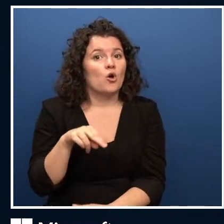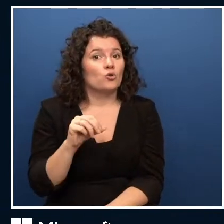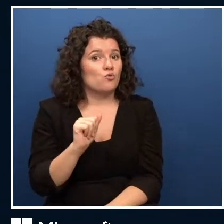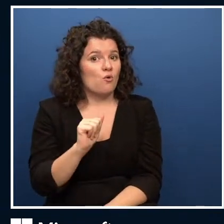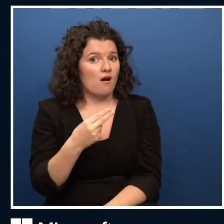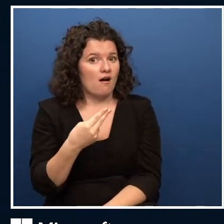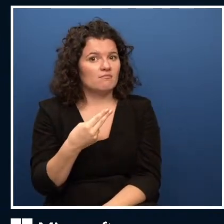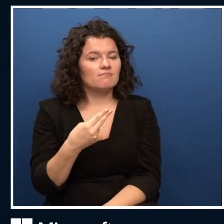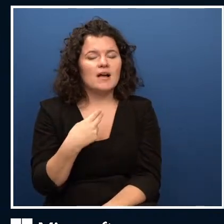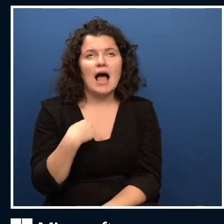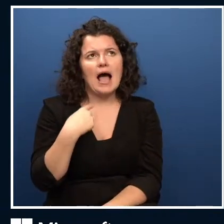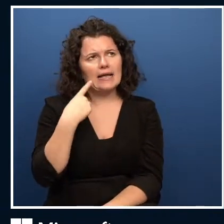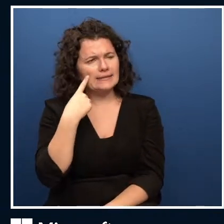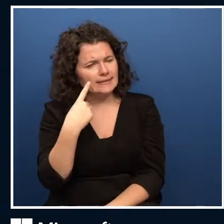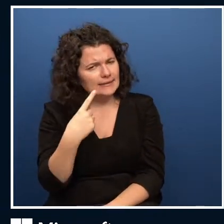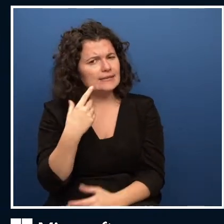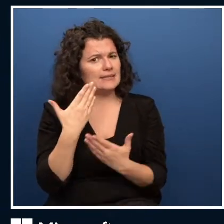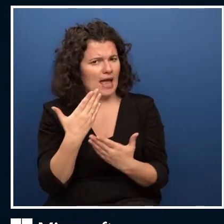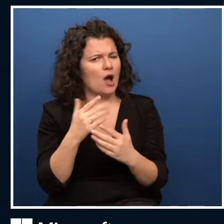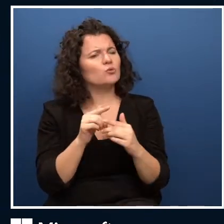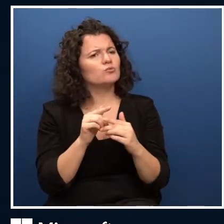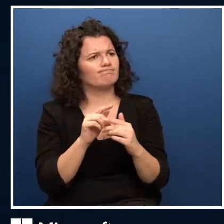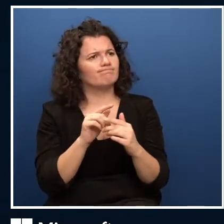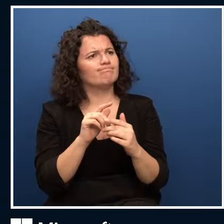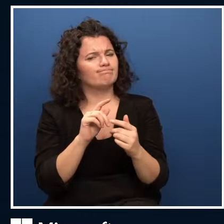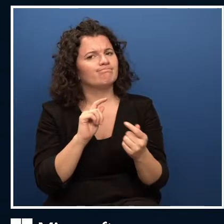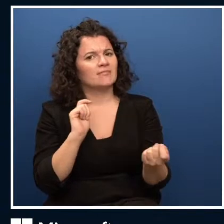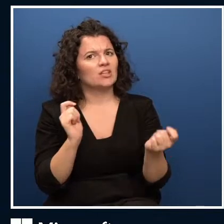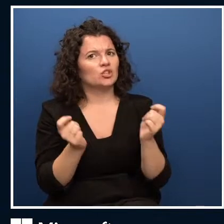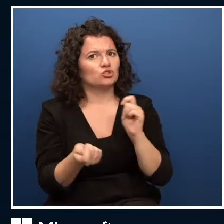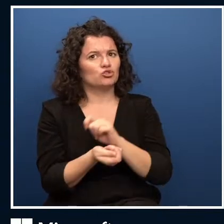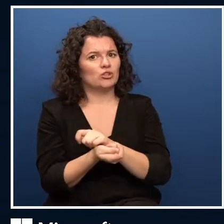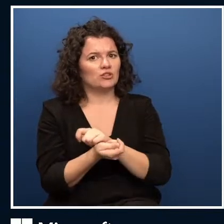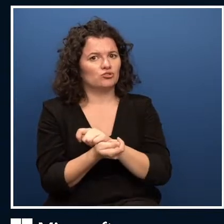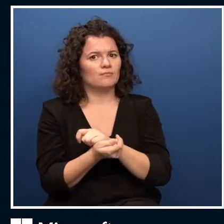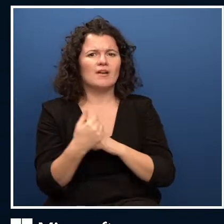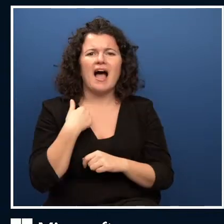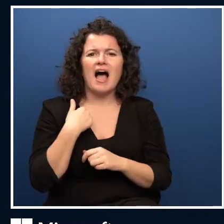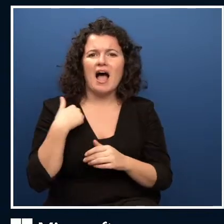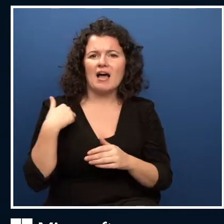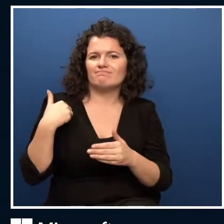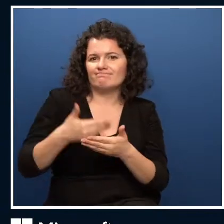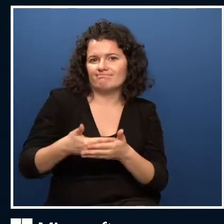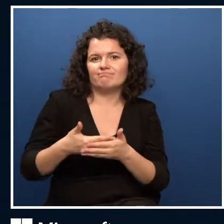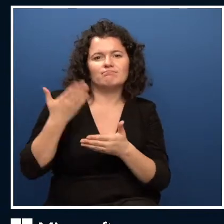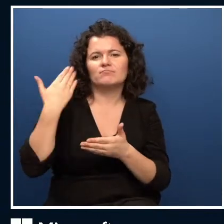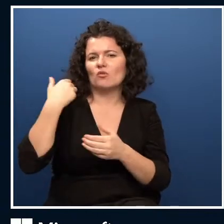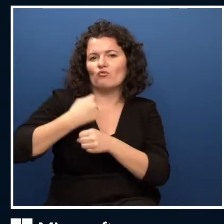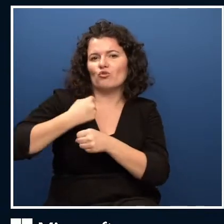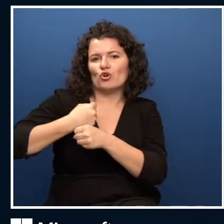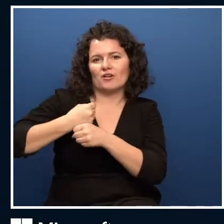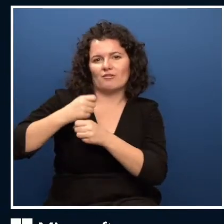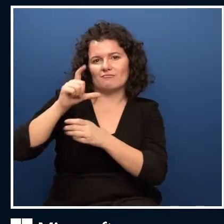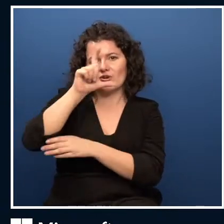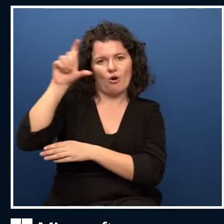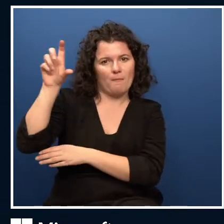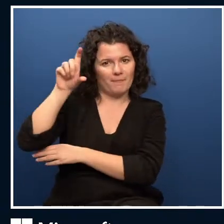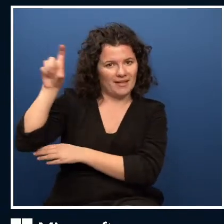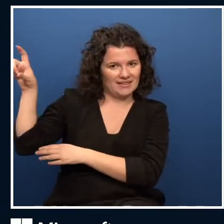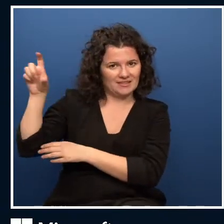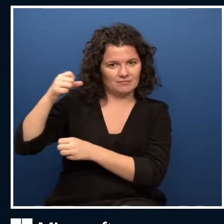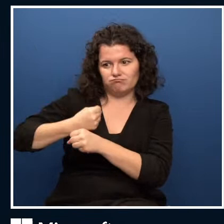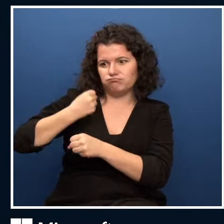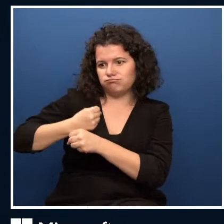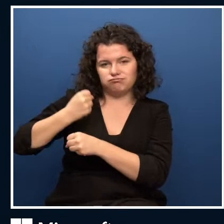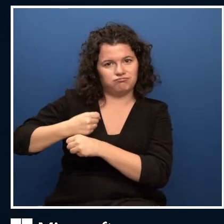a change is that, because my background is really from industry, and in industry, you have to create